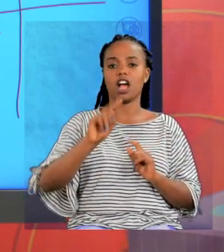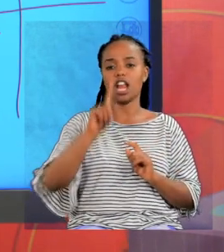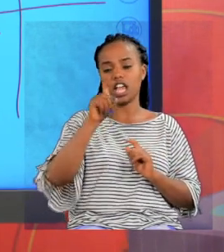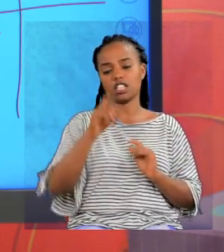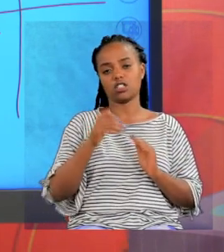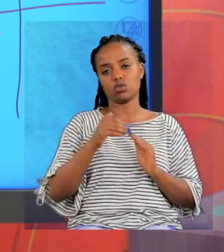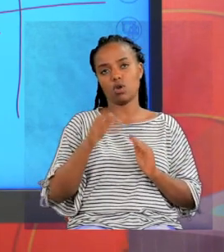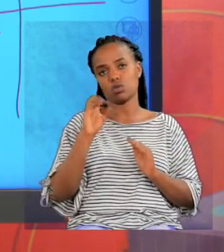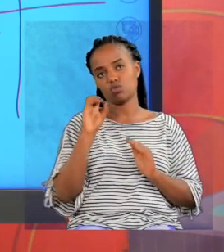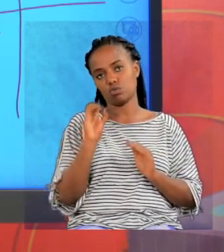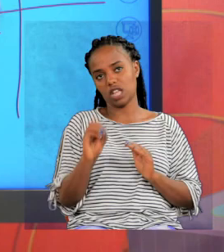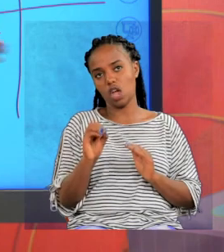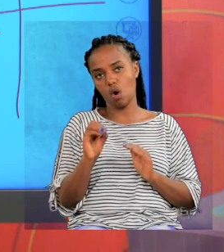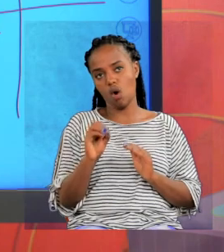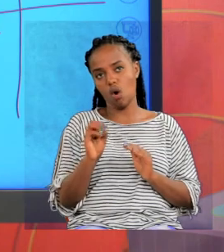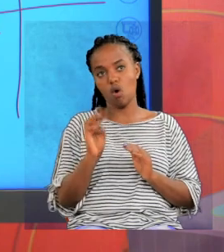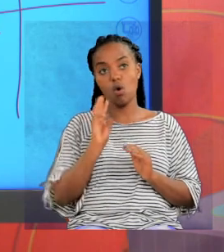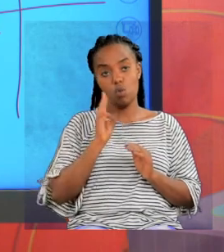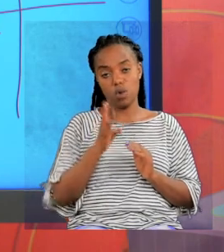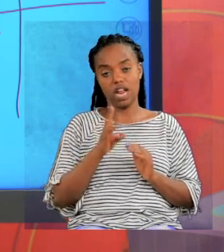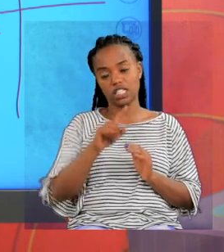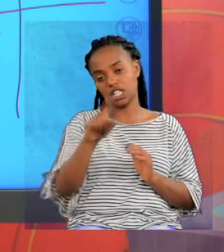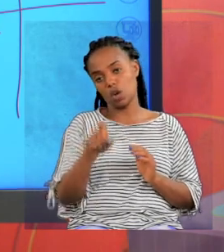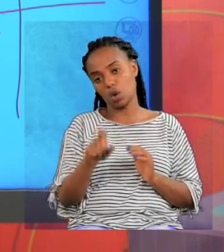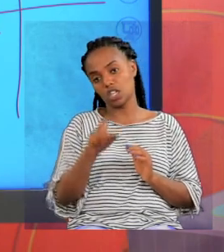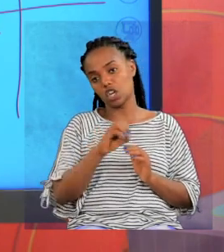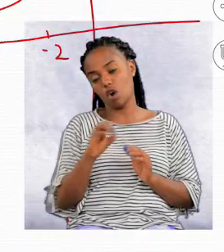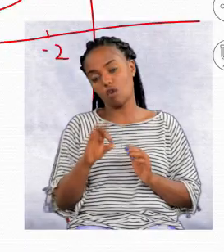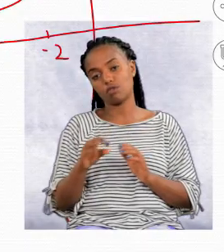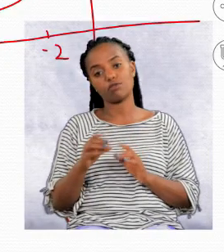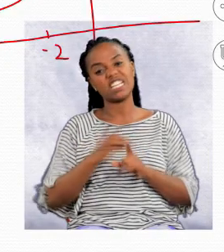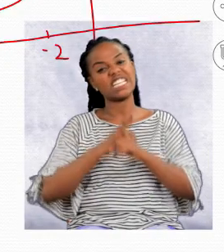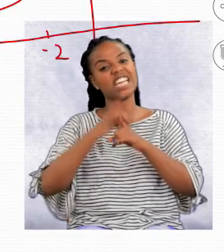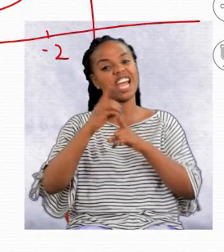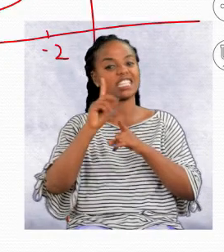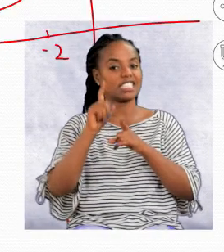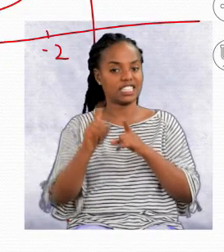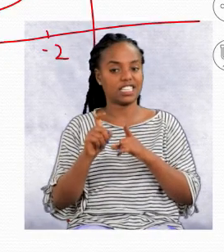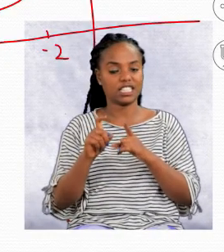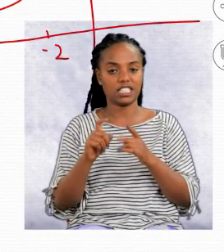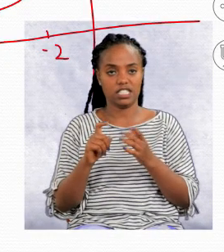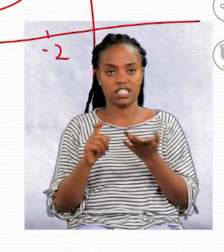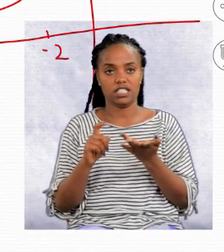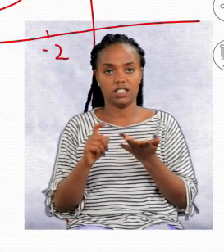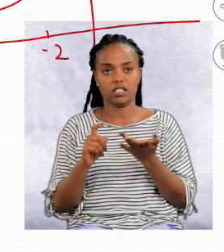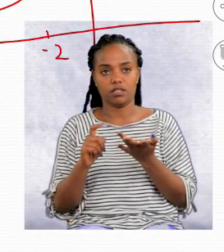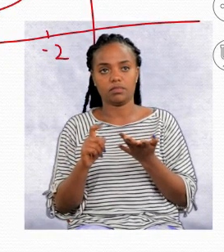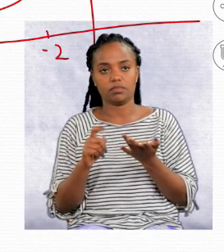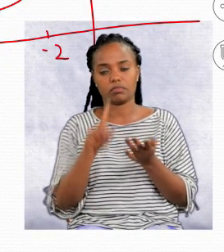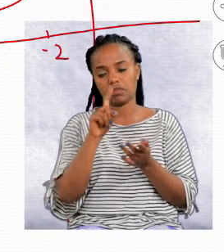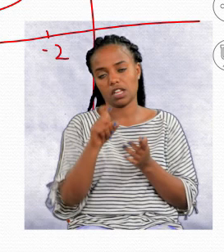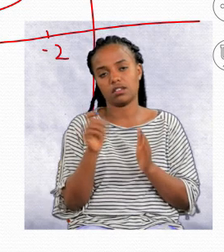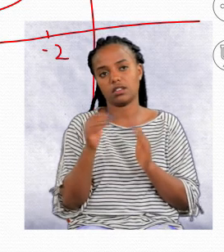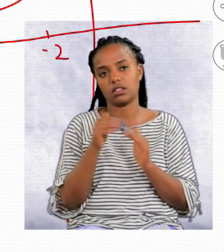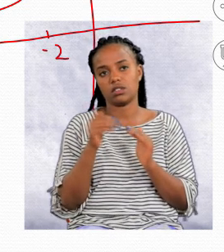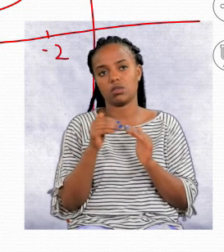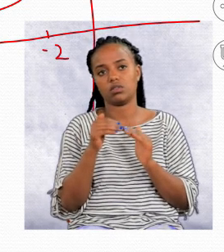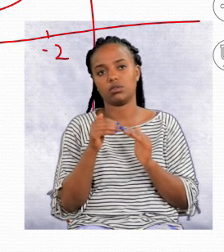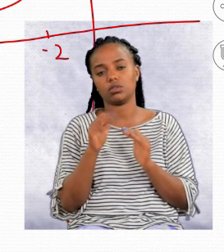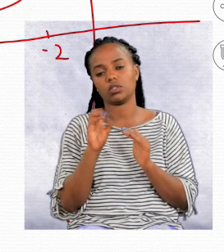to 0 will be the equation of the directrix. Therefore, here equation of directrix will be this x equal